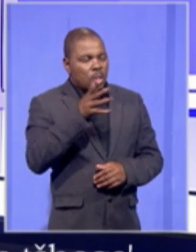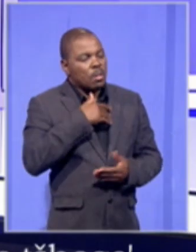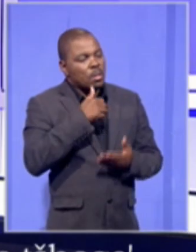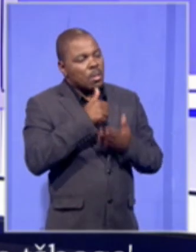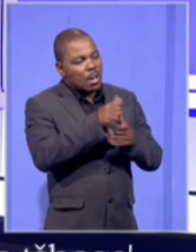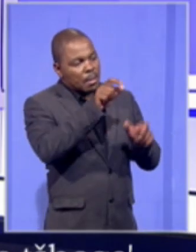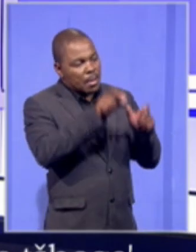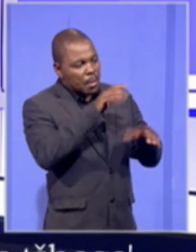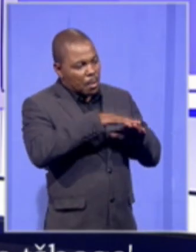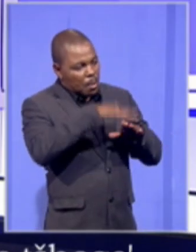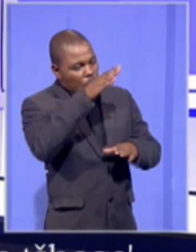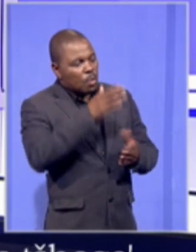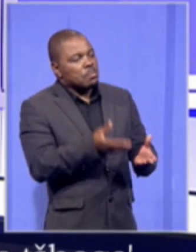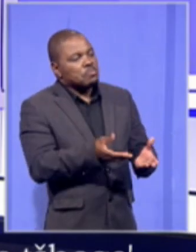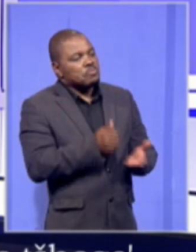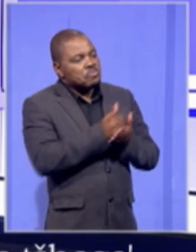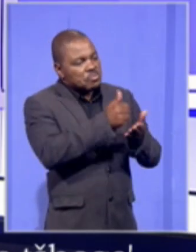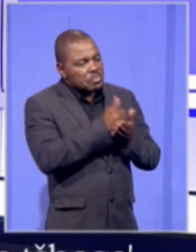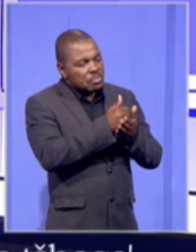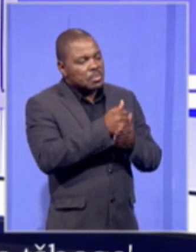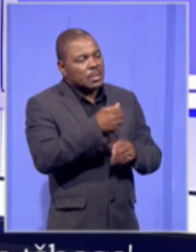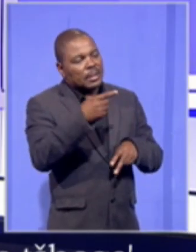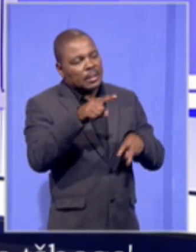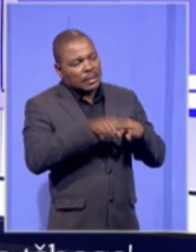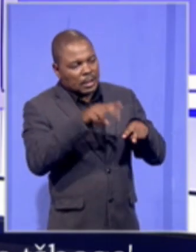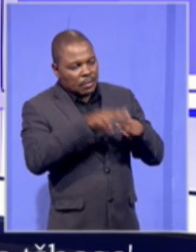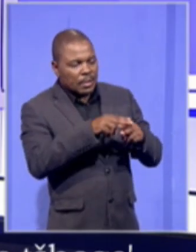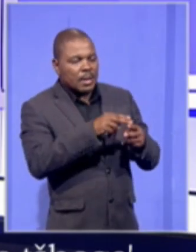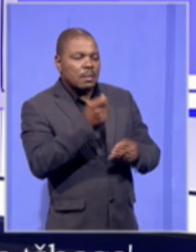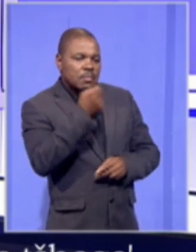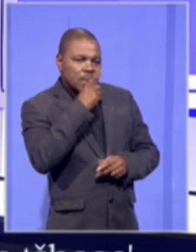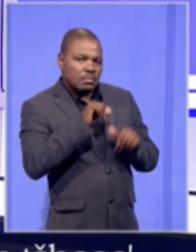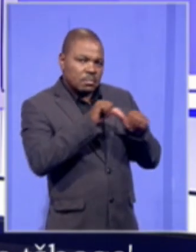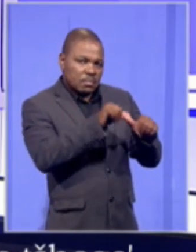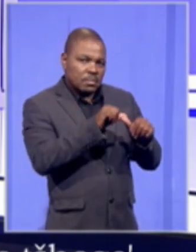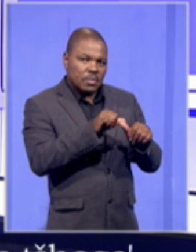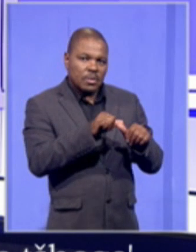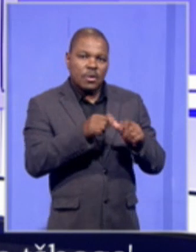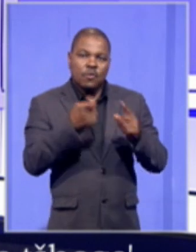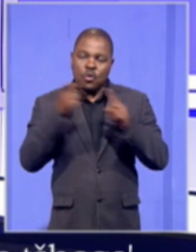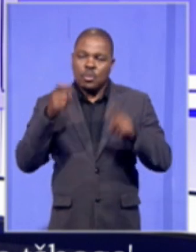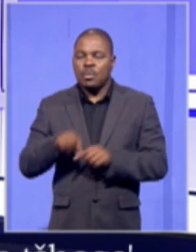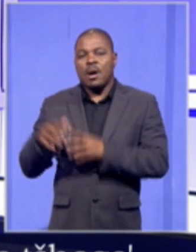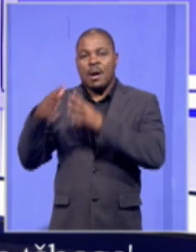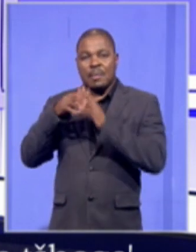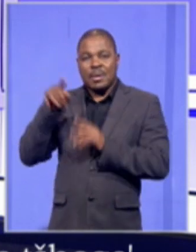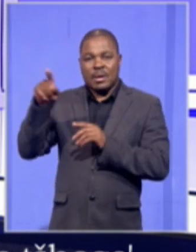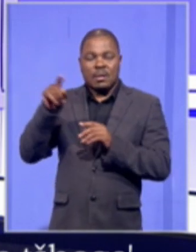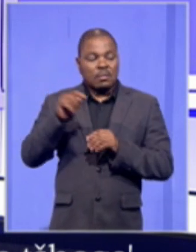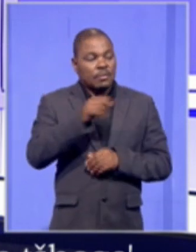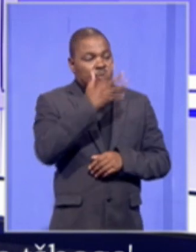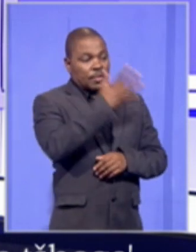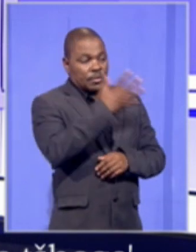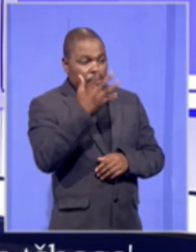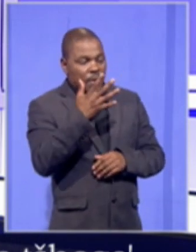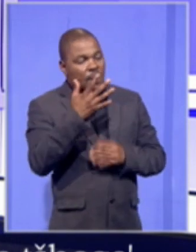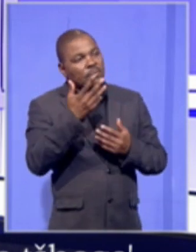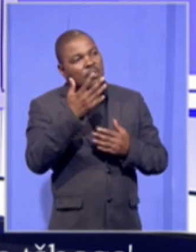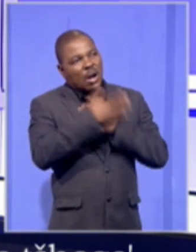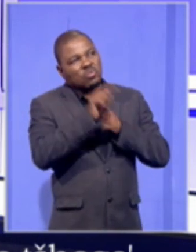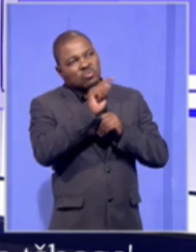tšwela pele go hwetša kalafu ya twatši ya HIV yeo e thekgwago ka mašeleng ke USA dinageng tše 55 lefaseng